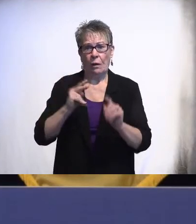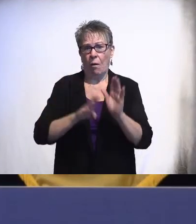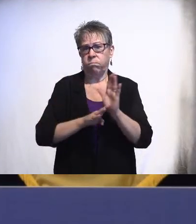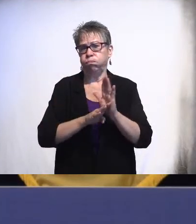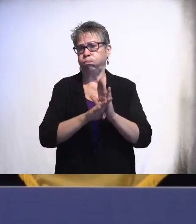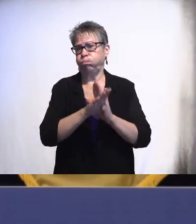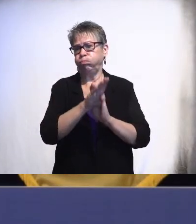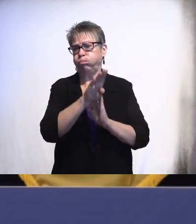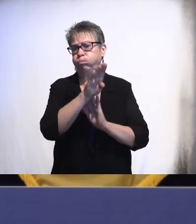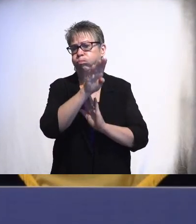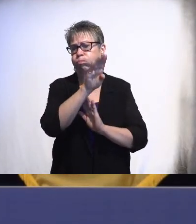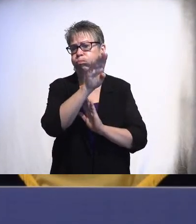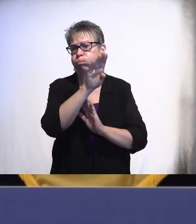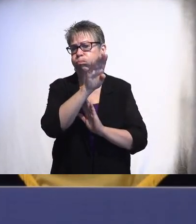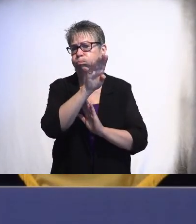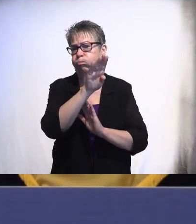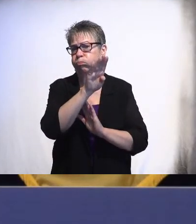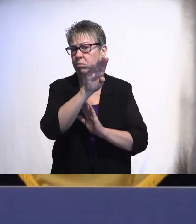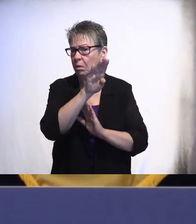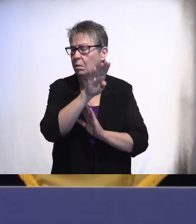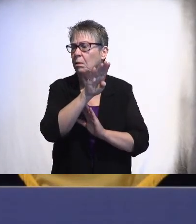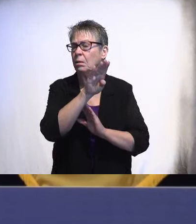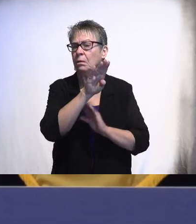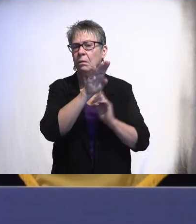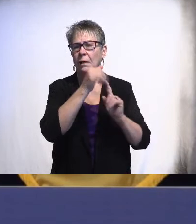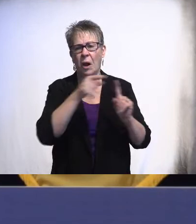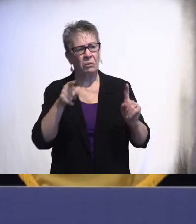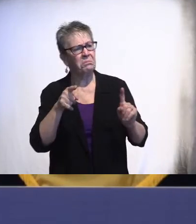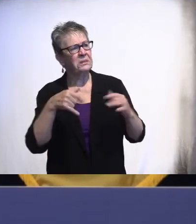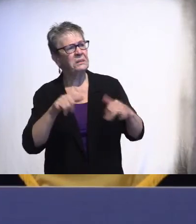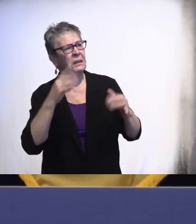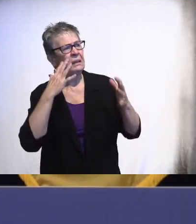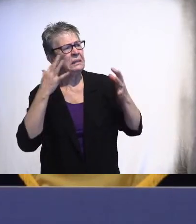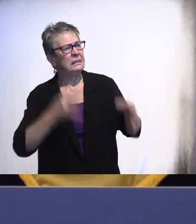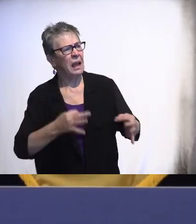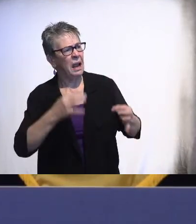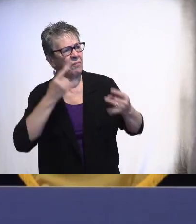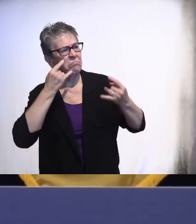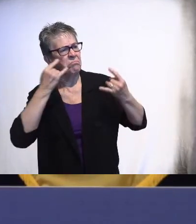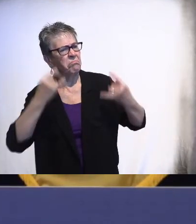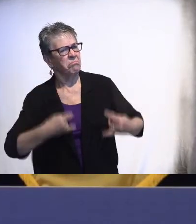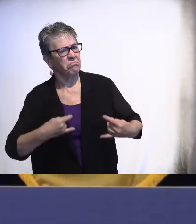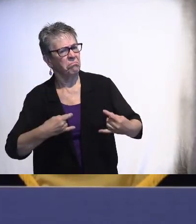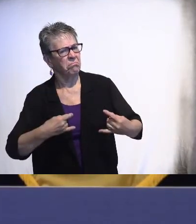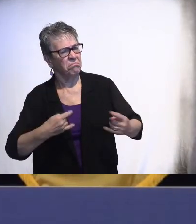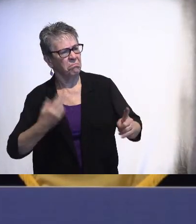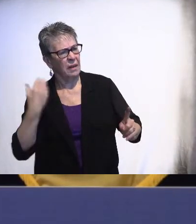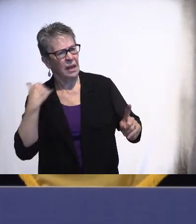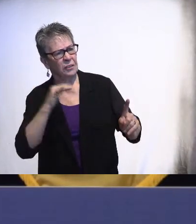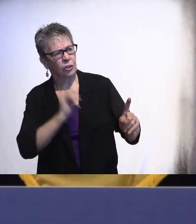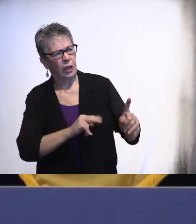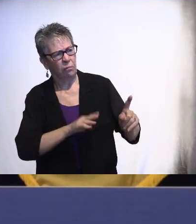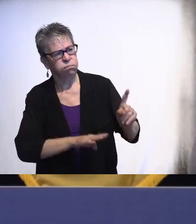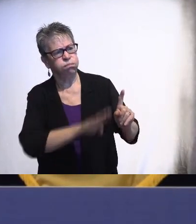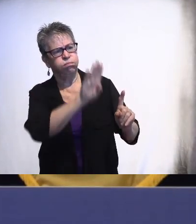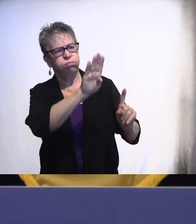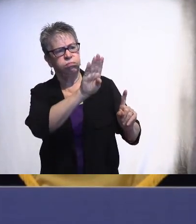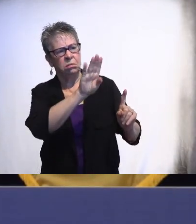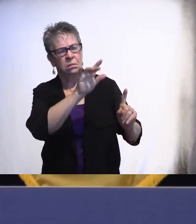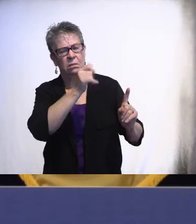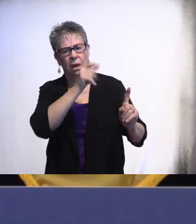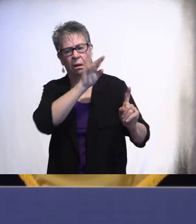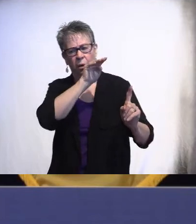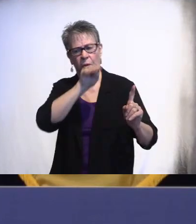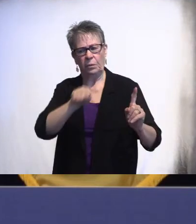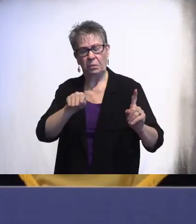Ed, I don't want to overstep my bounds, so you should weigh in here. January, I mentioned what it looked like on January 7th. That might as well have been 10 years ago.